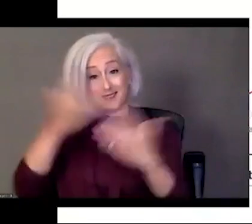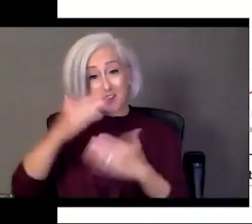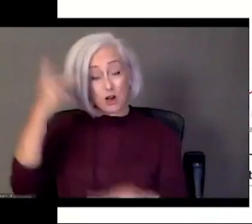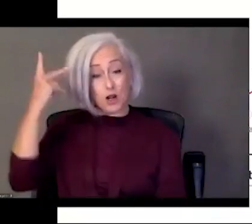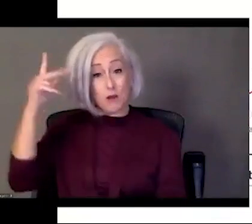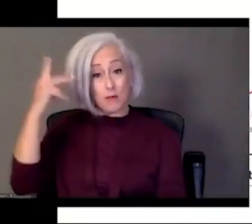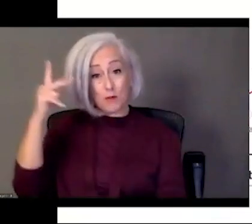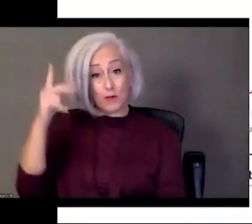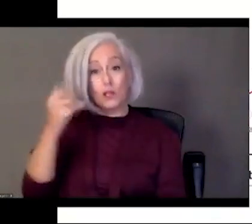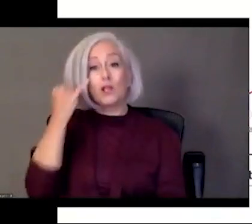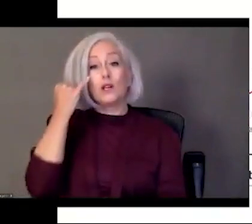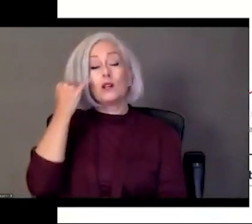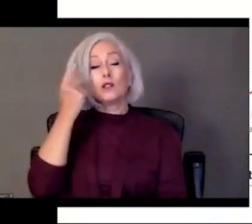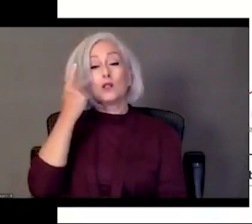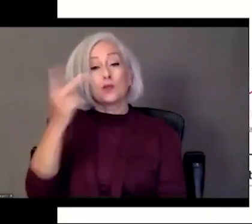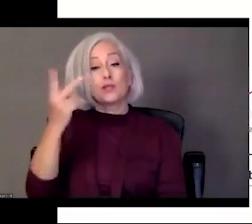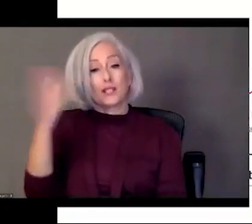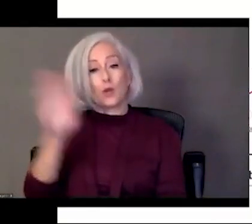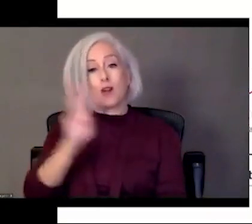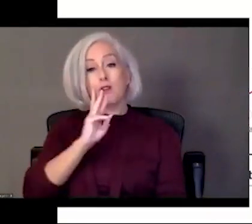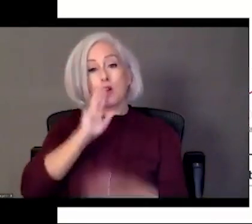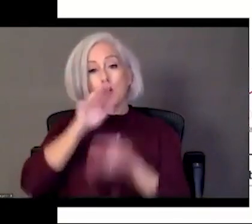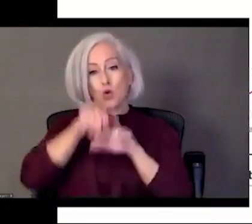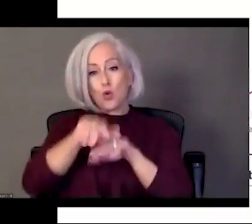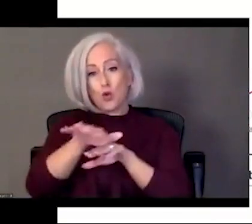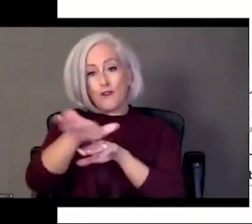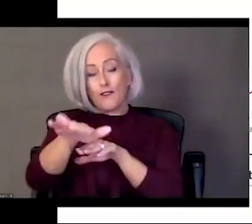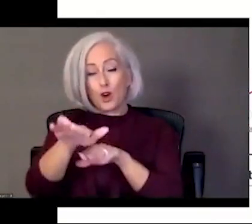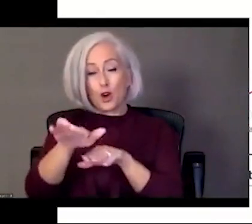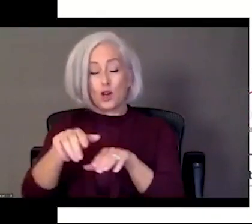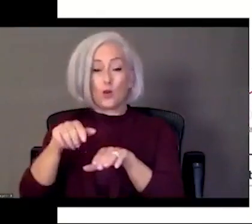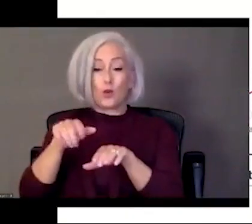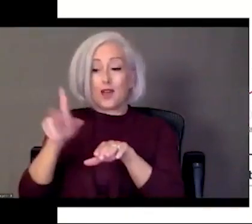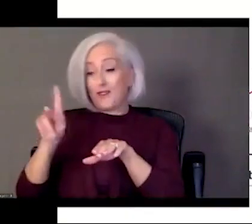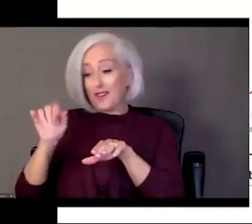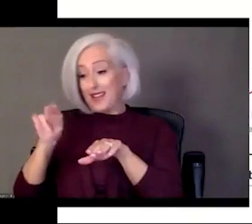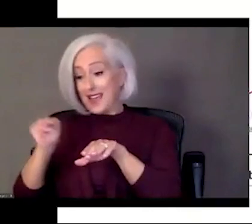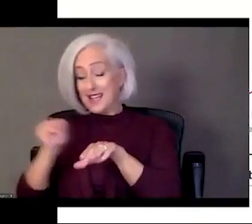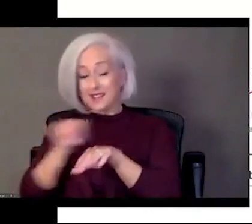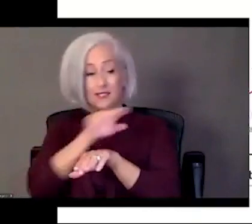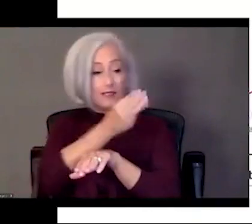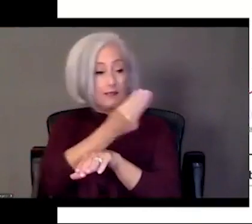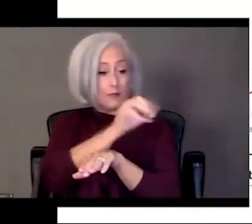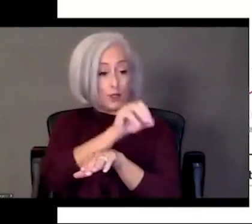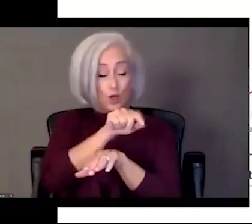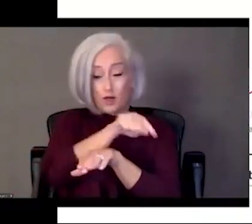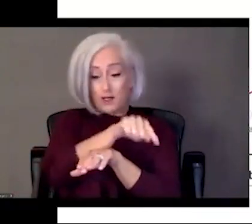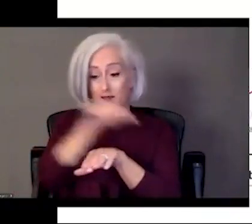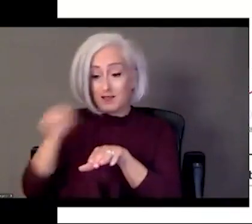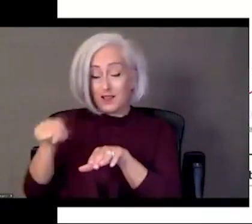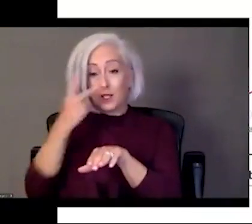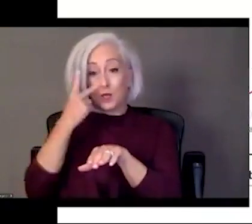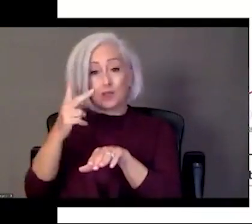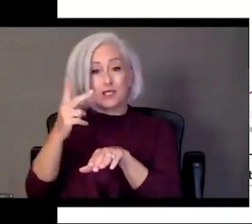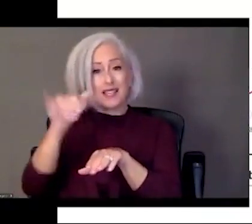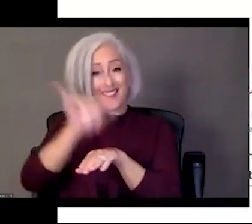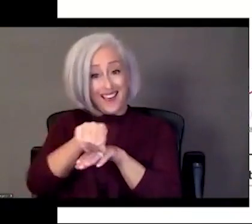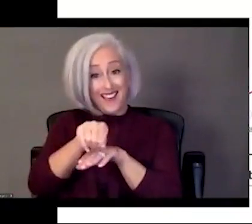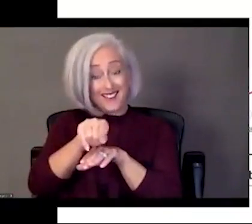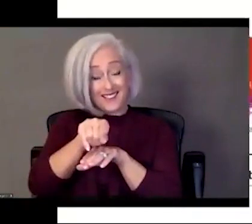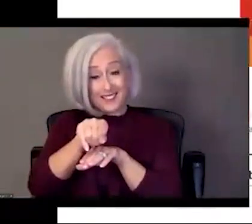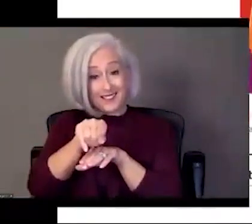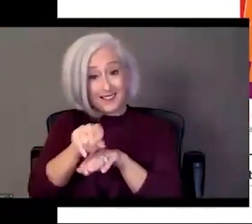kind of where that junction is between Kansas and Missouri. You can see what's happened with this heat map. We started showing this about 3 weeks ago. And remember, there's a small little nidus